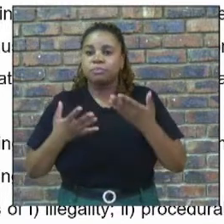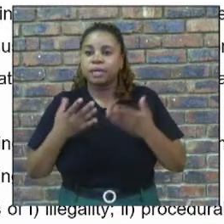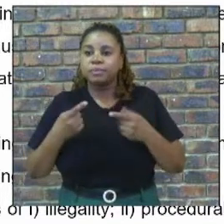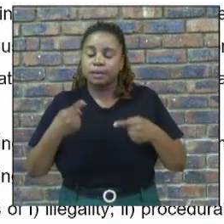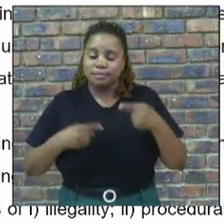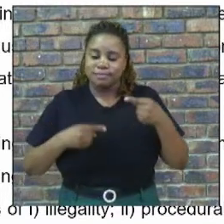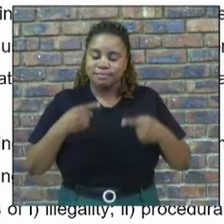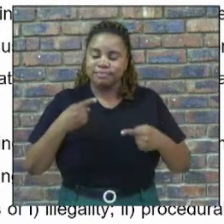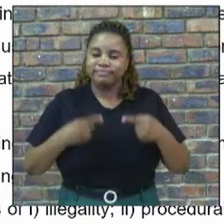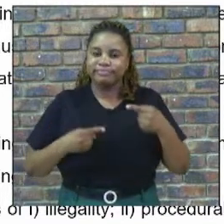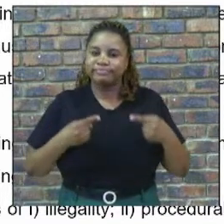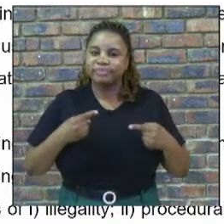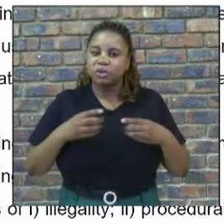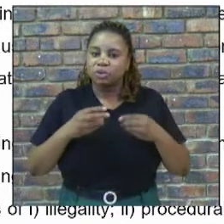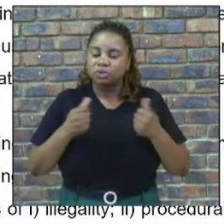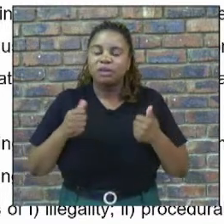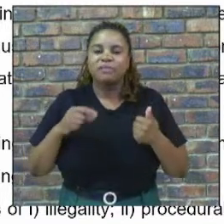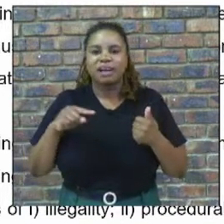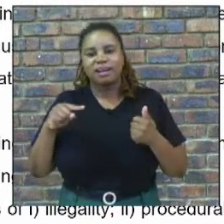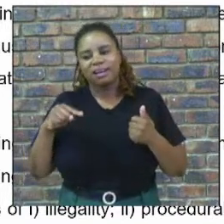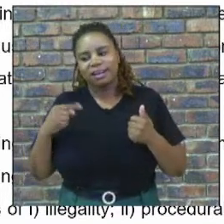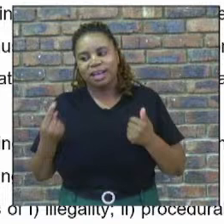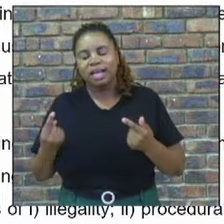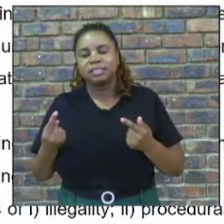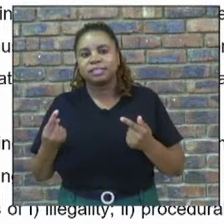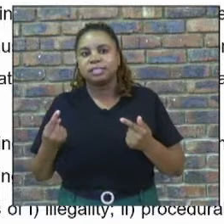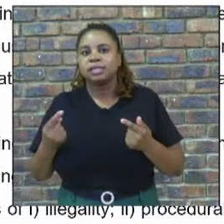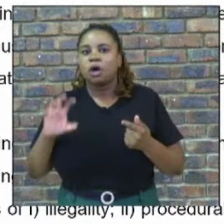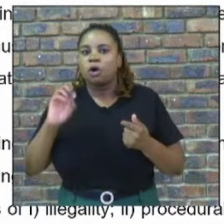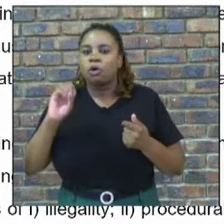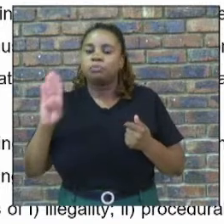is expensive and time-consuming.